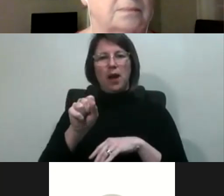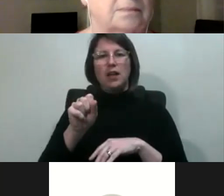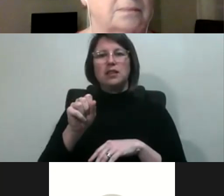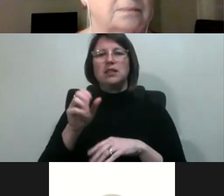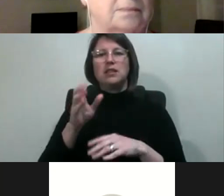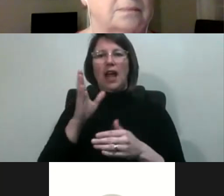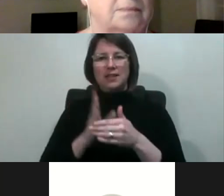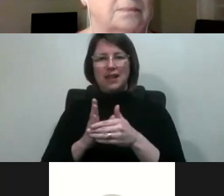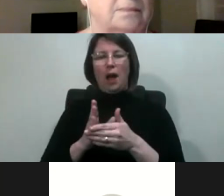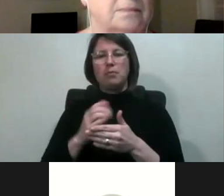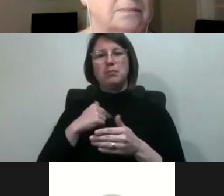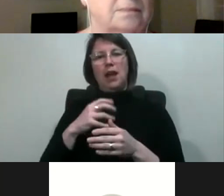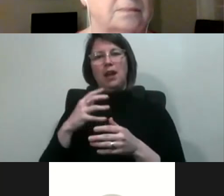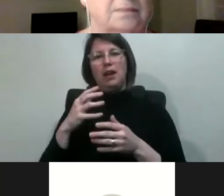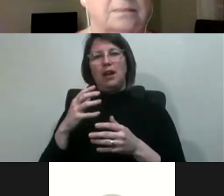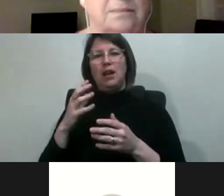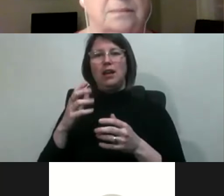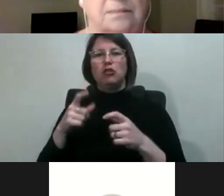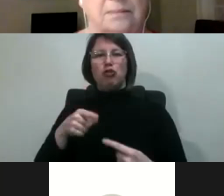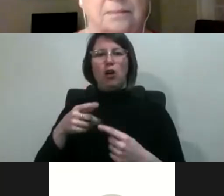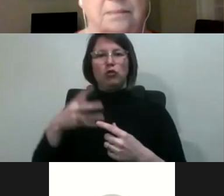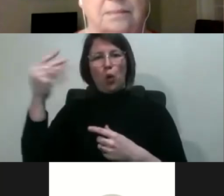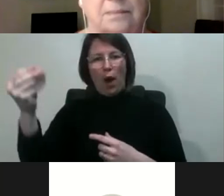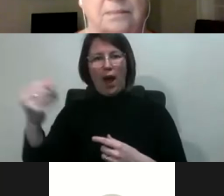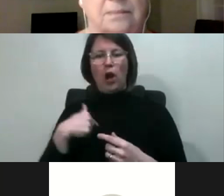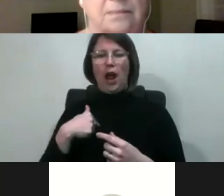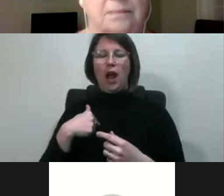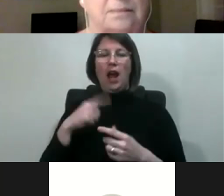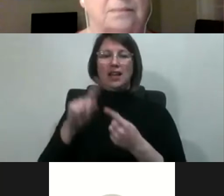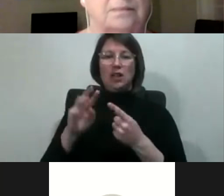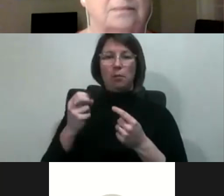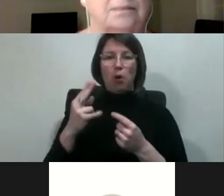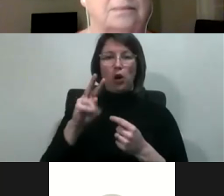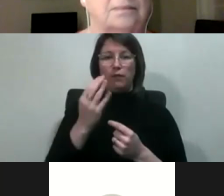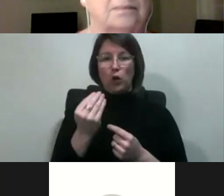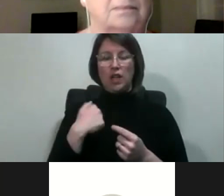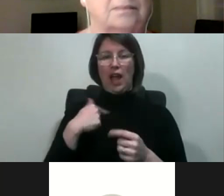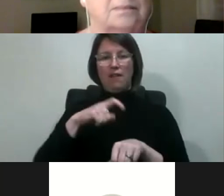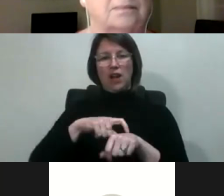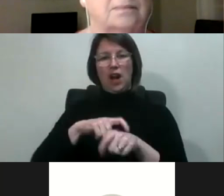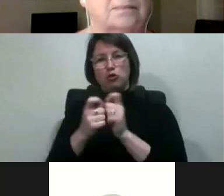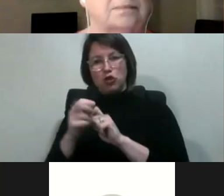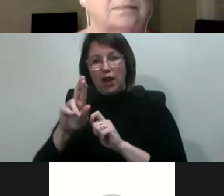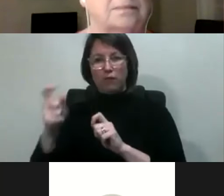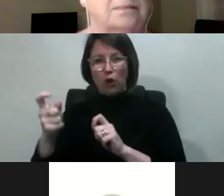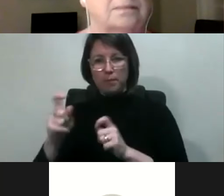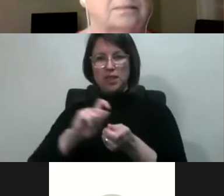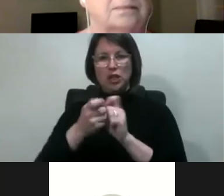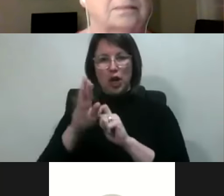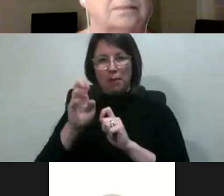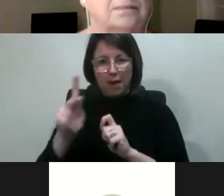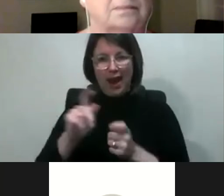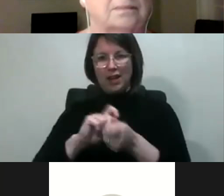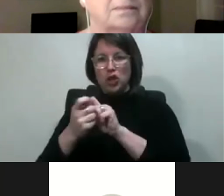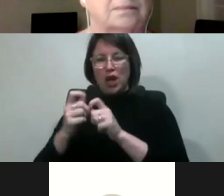out. He asked me to share this with everybody. He said, you know, until March 14, I'll have time to change my pharmacy, change banks, and try to change healthcare